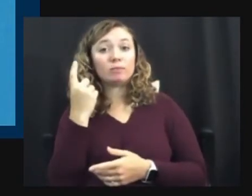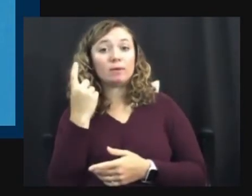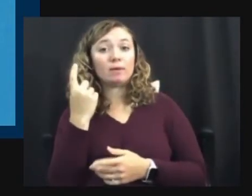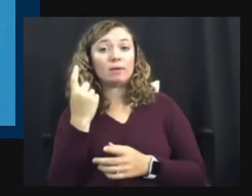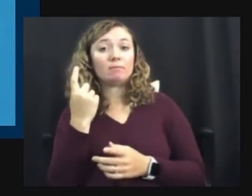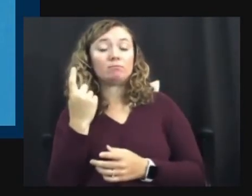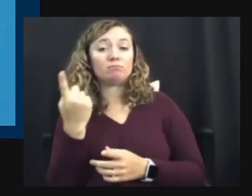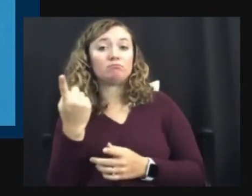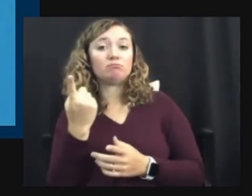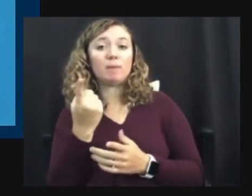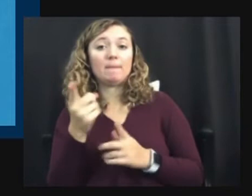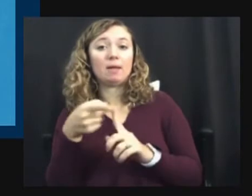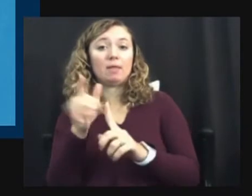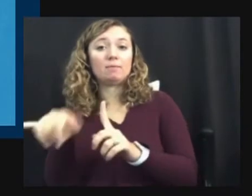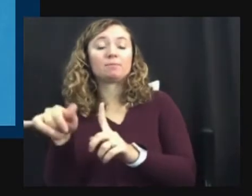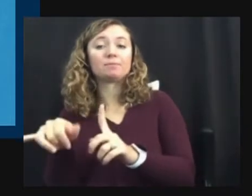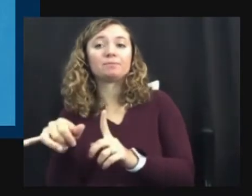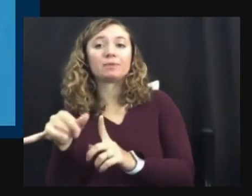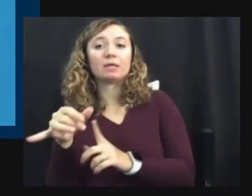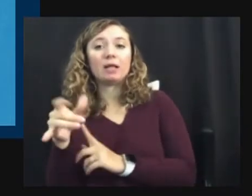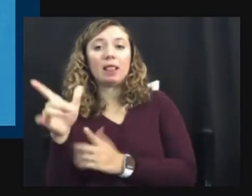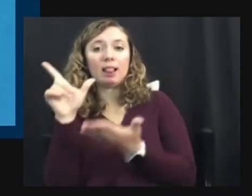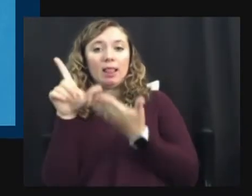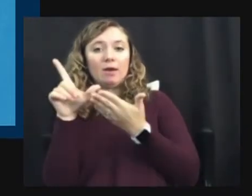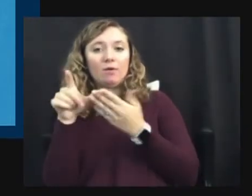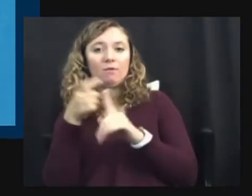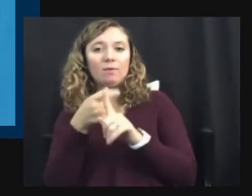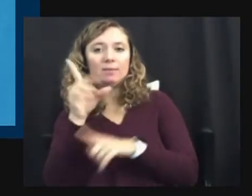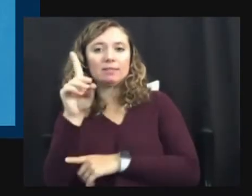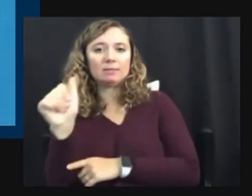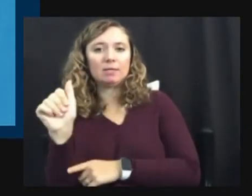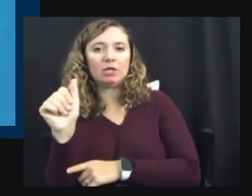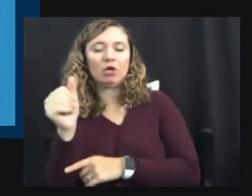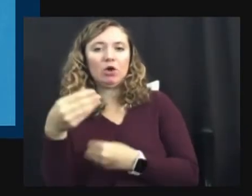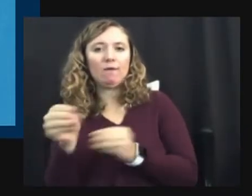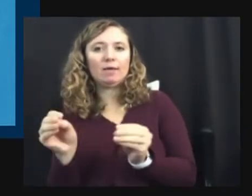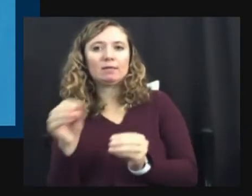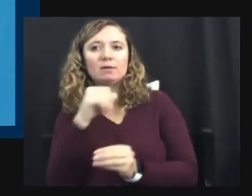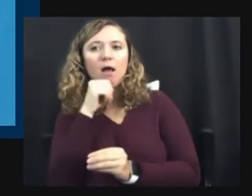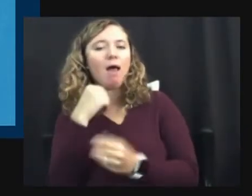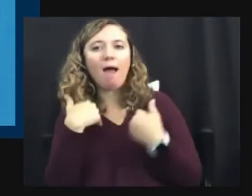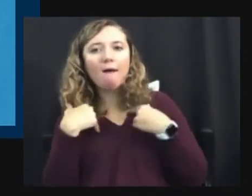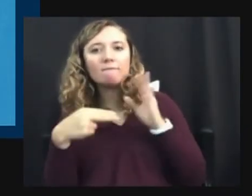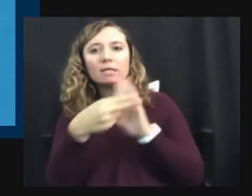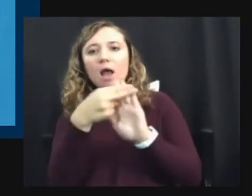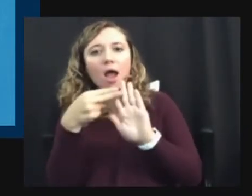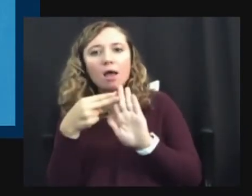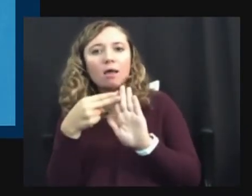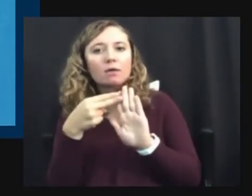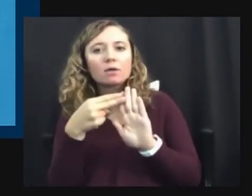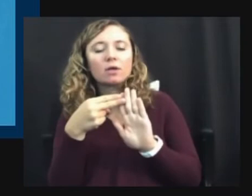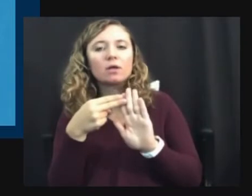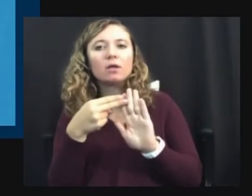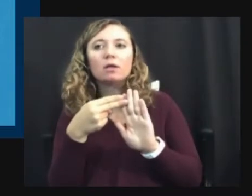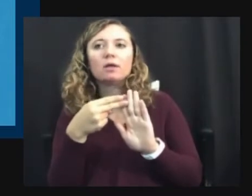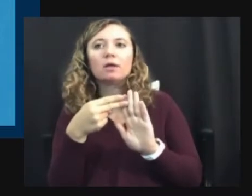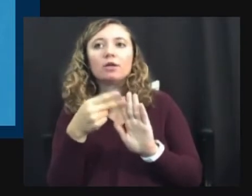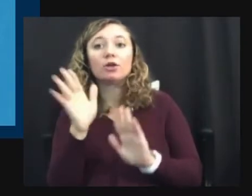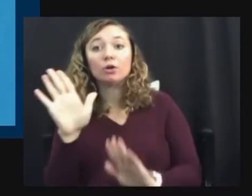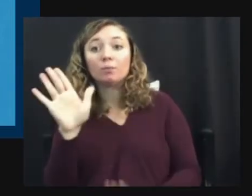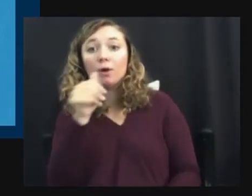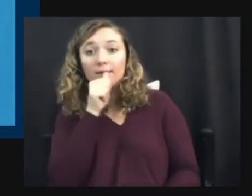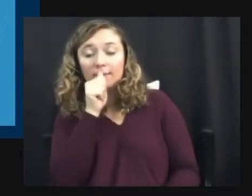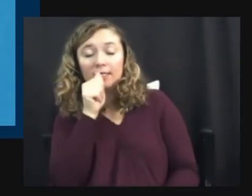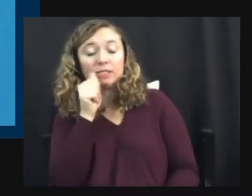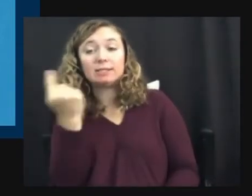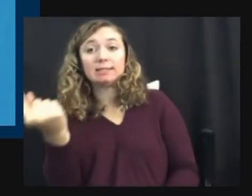office doesn't necessarily have a specific diagnosis or violate your privacy. Usually it just says these